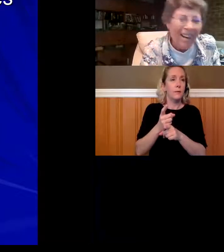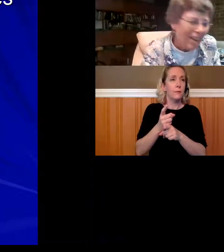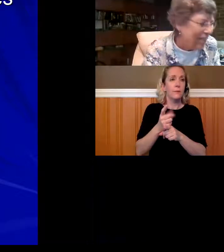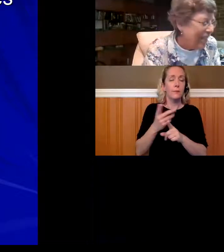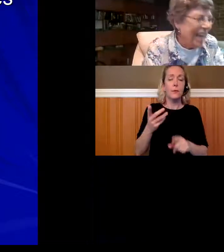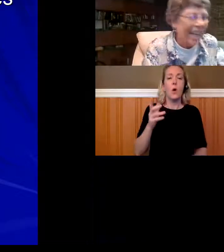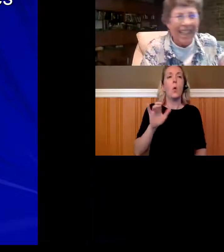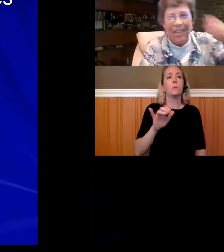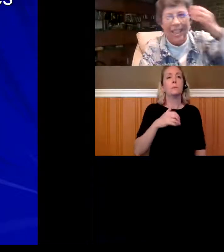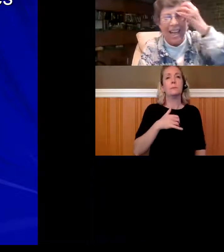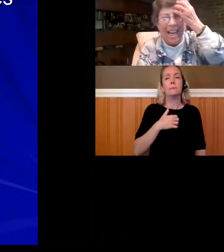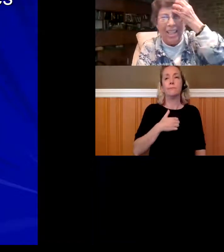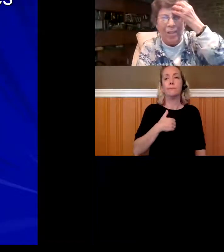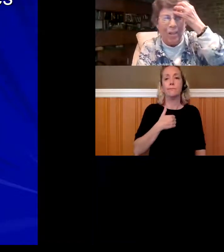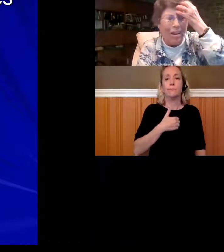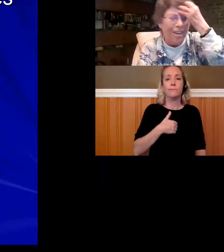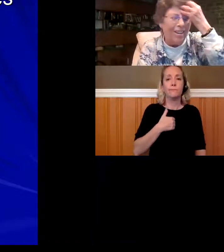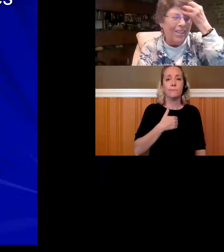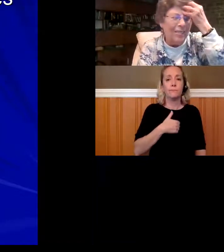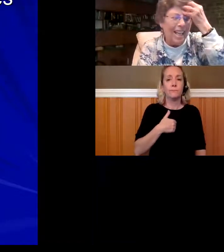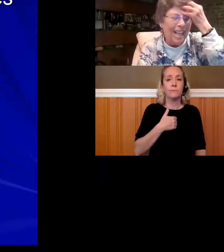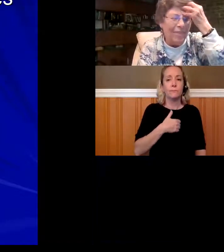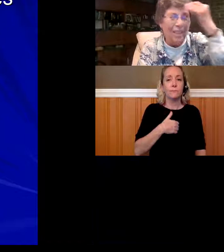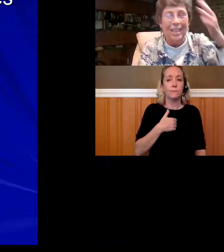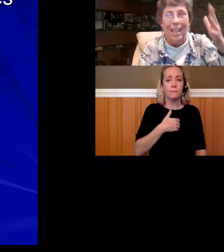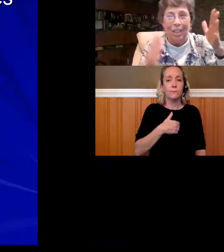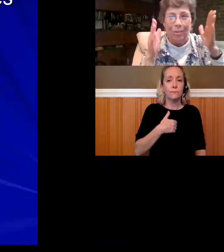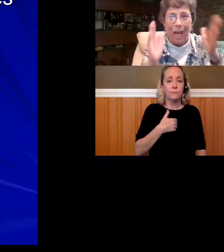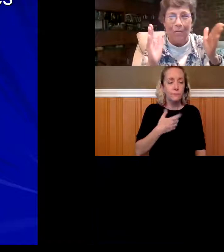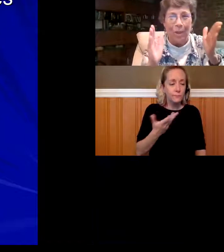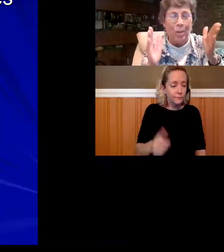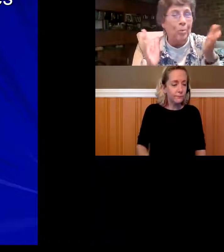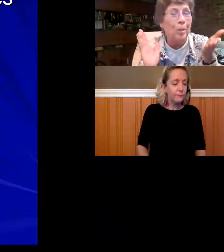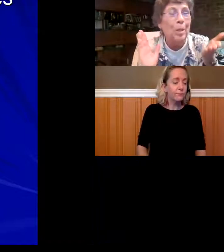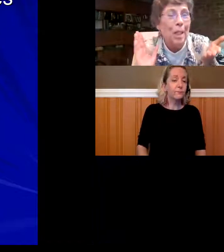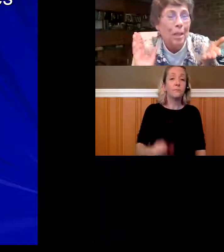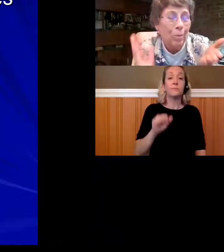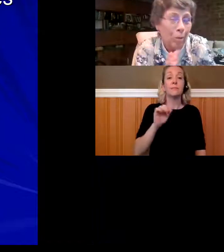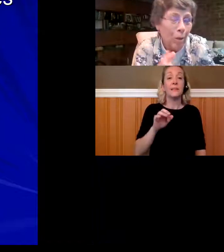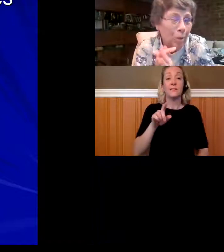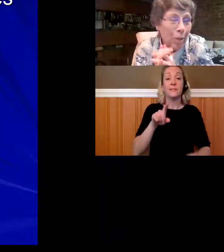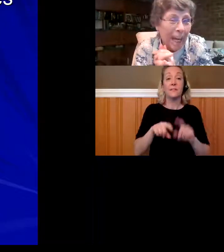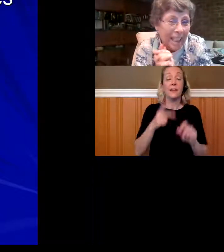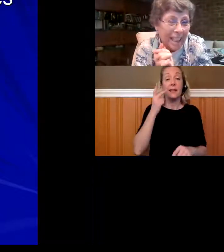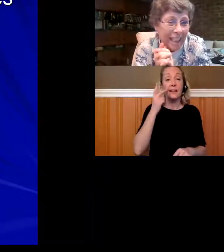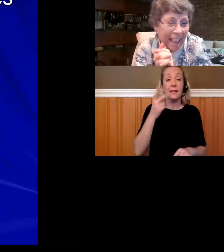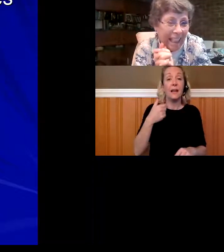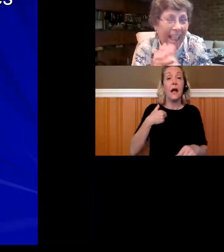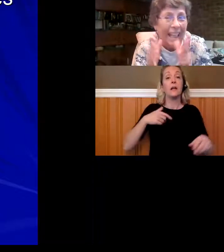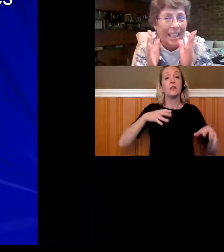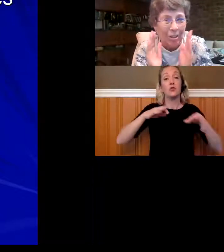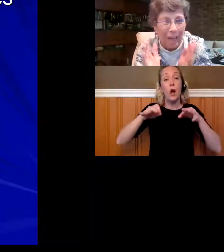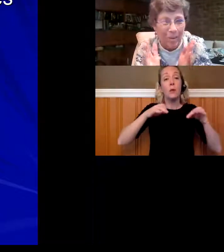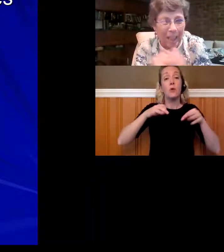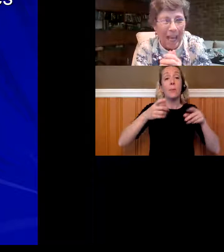Okay. Oh man. I described for those of you who can't see, I described what was happening, but